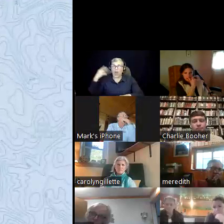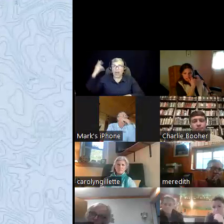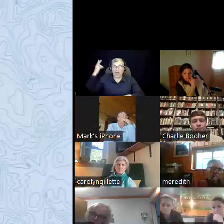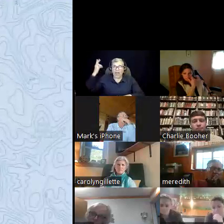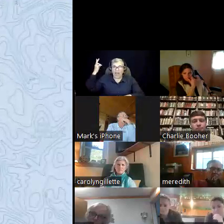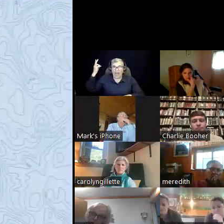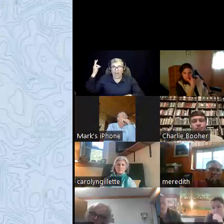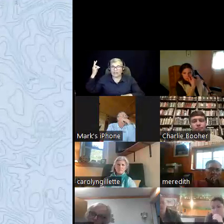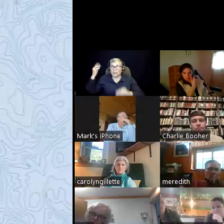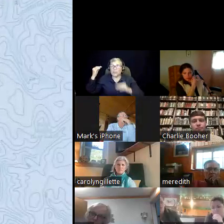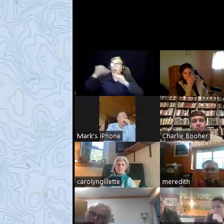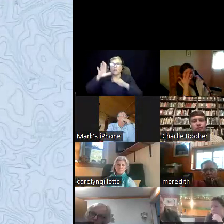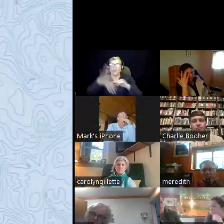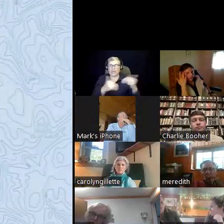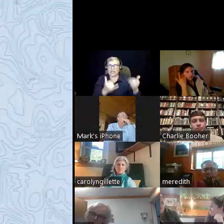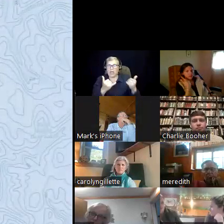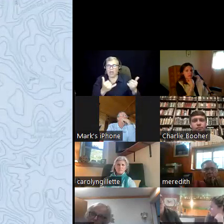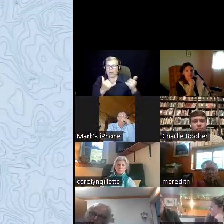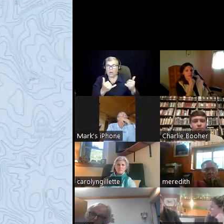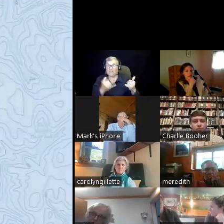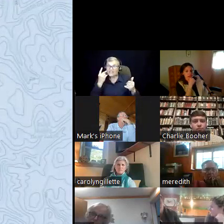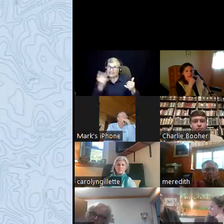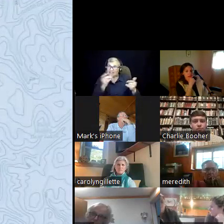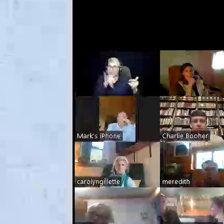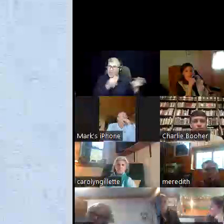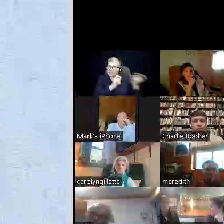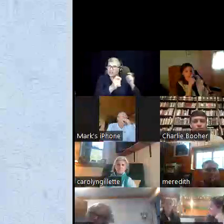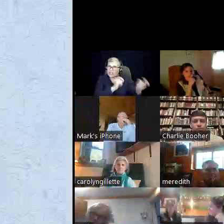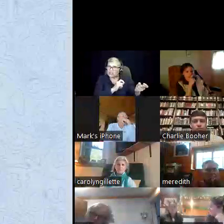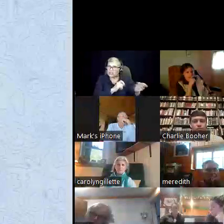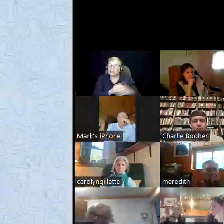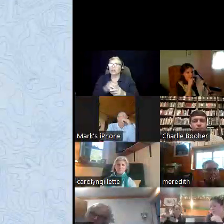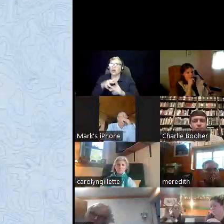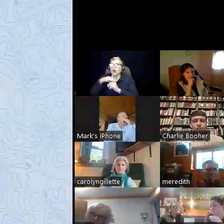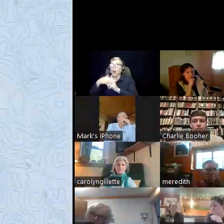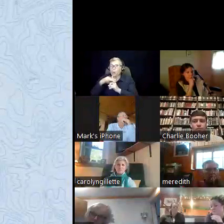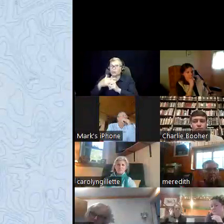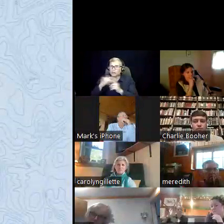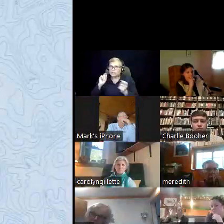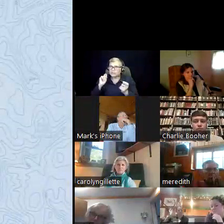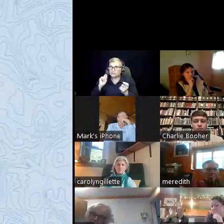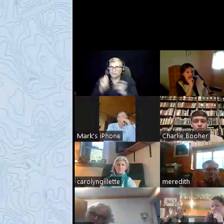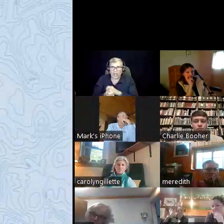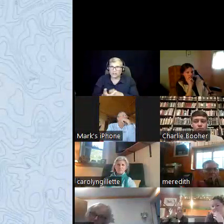is now. So there's a value there, change there. Our culture is changing. Our